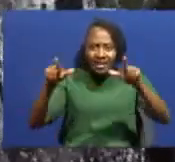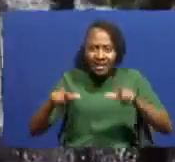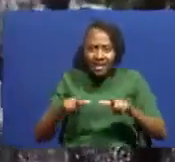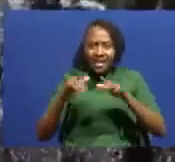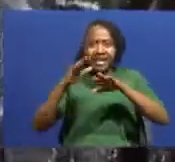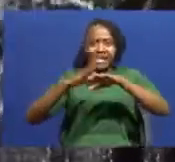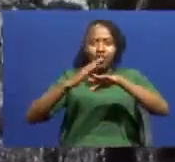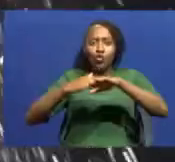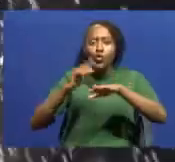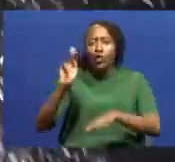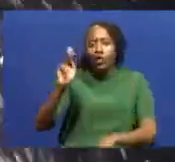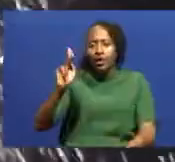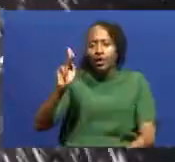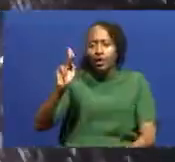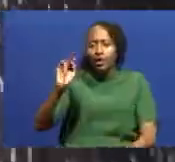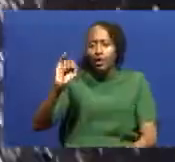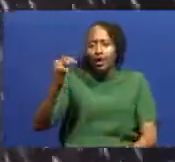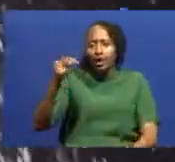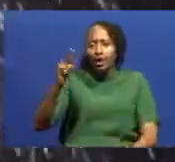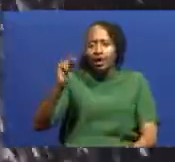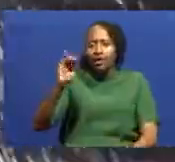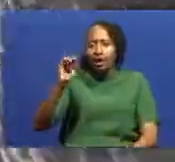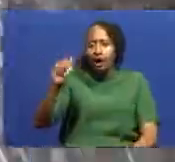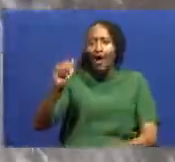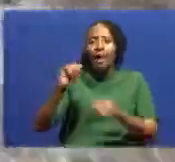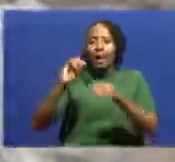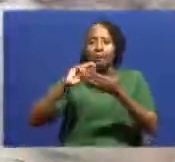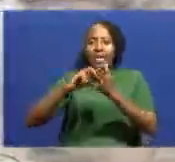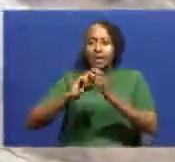as Kehenia, meaning bright waters.